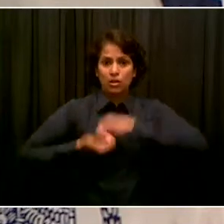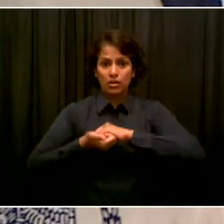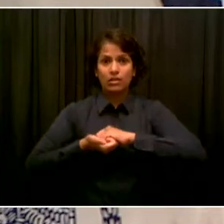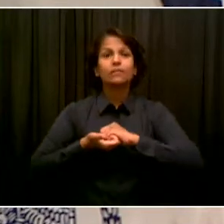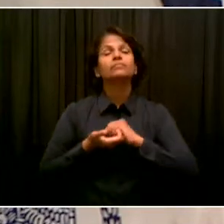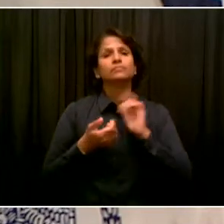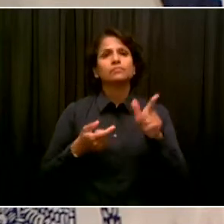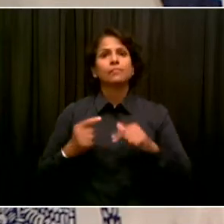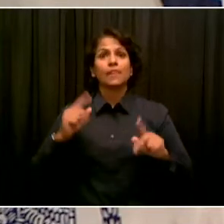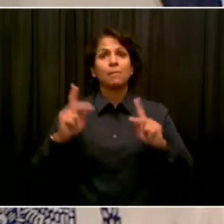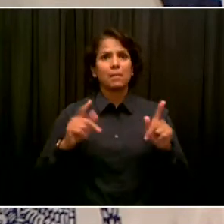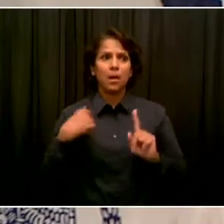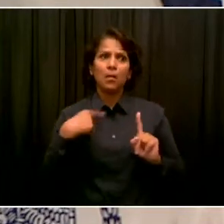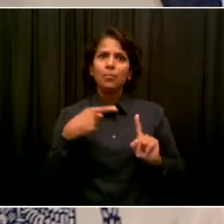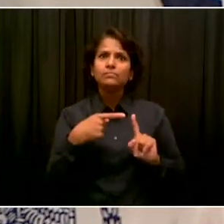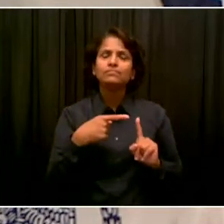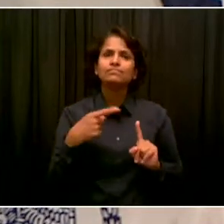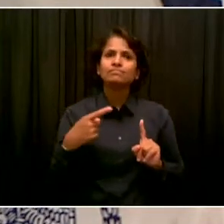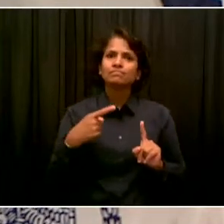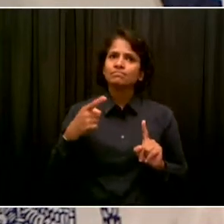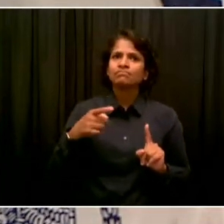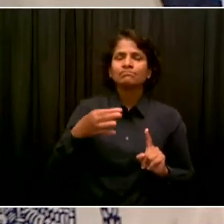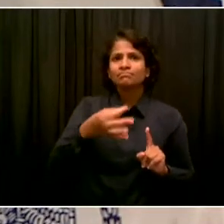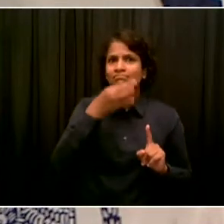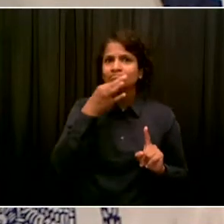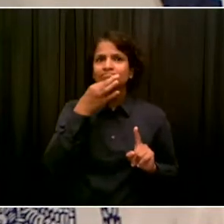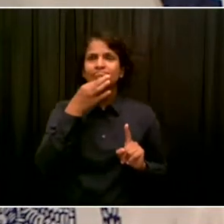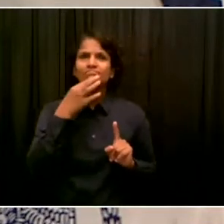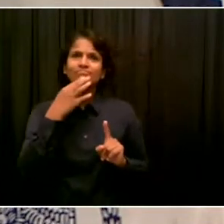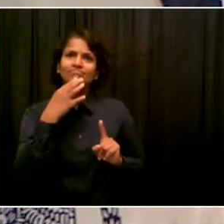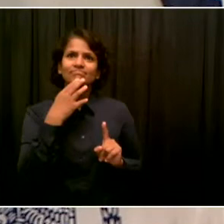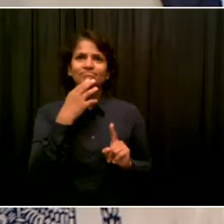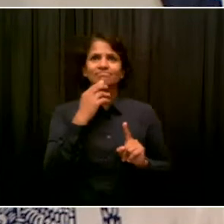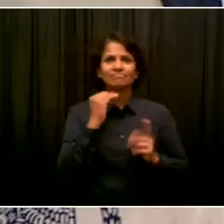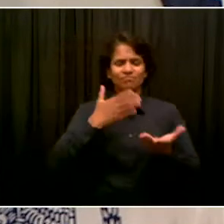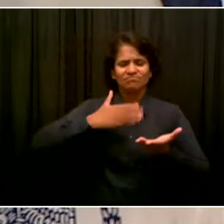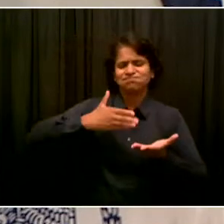Bivalves. My great pleasure to introduce Sandy Ingber.